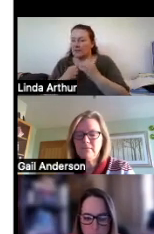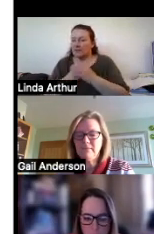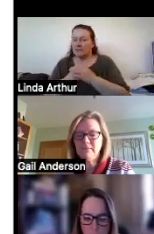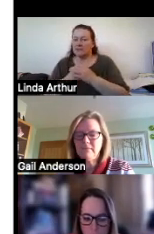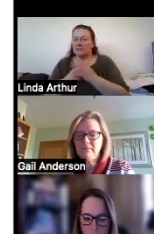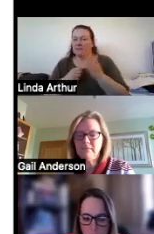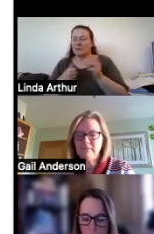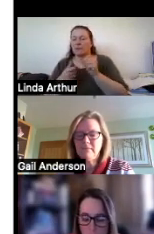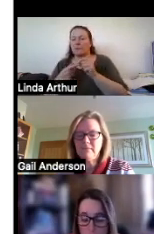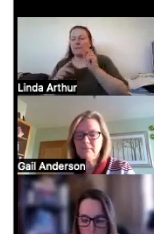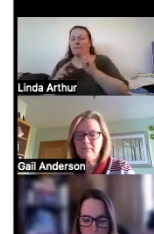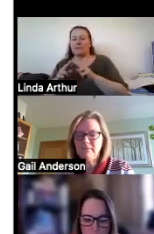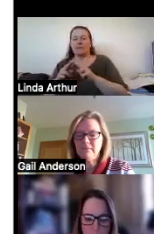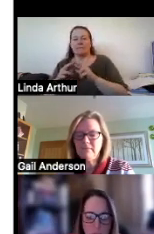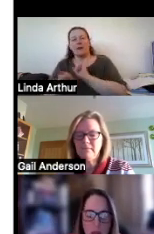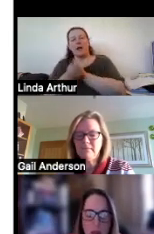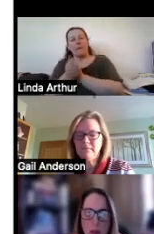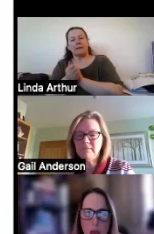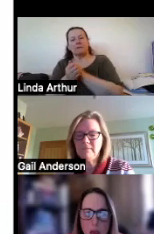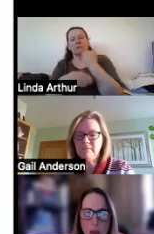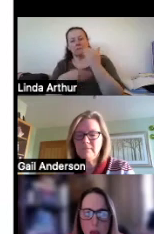pelvic floor exercise habits.